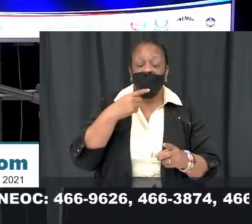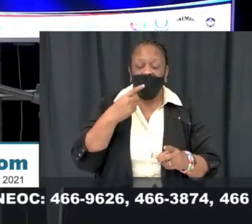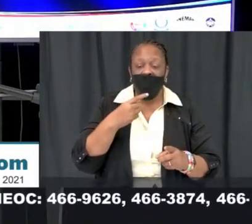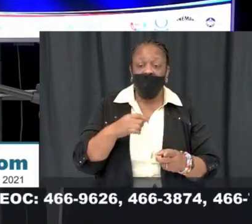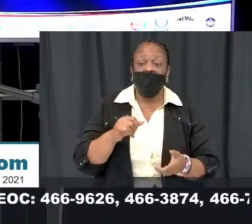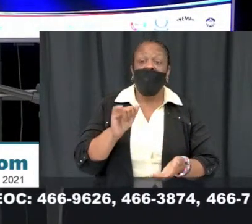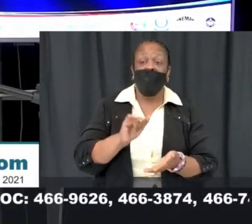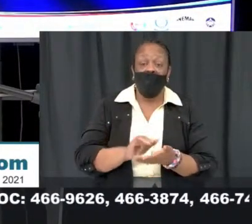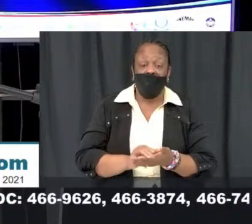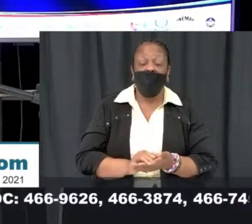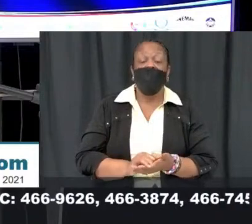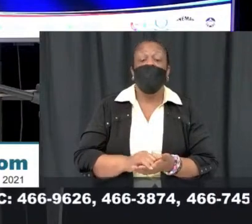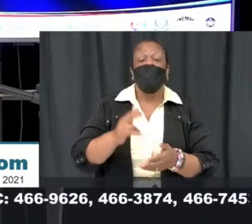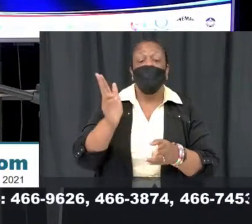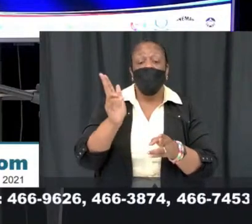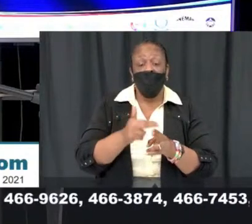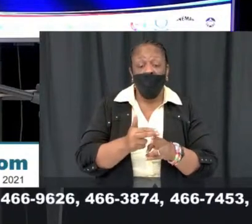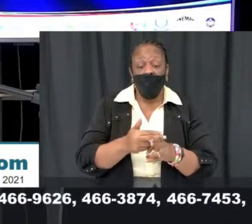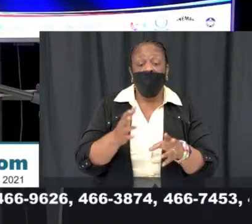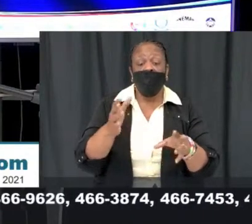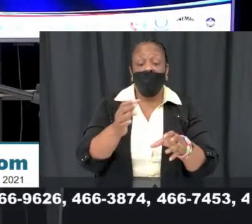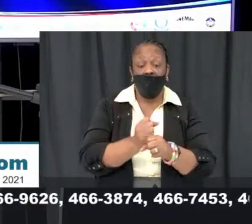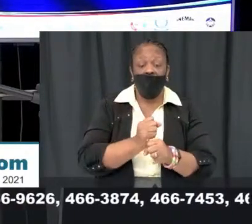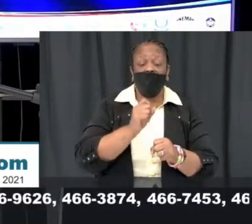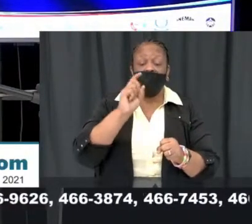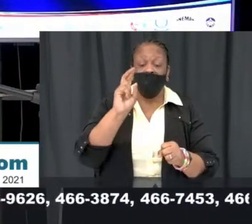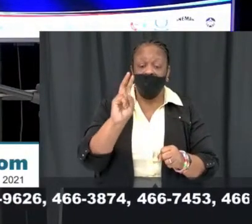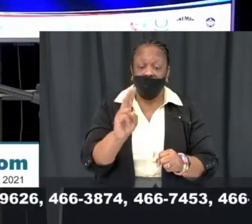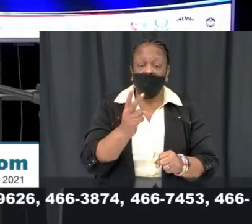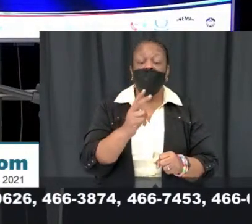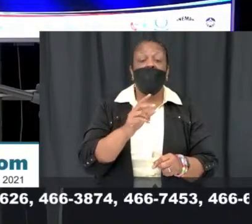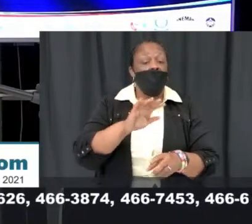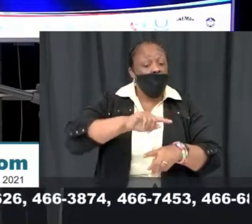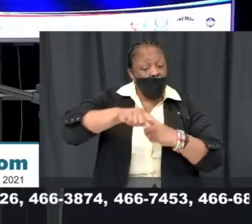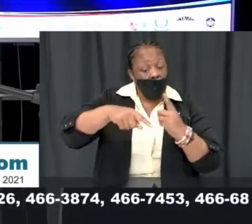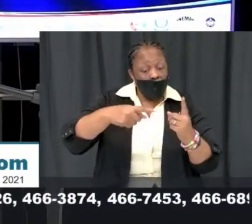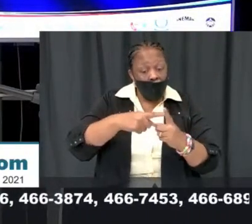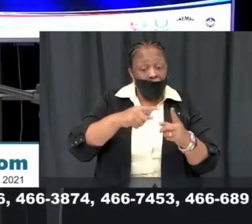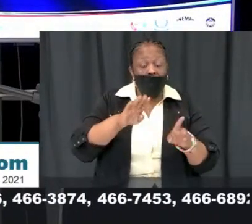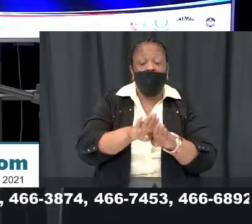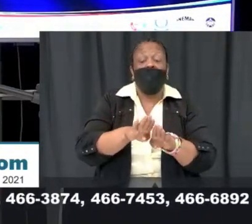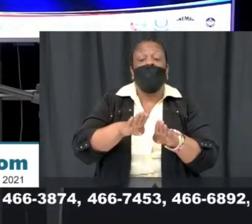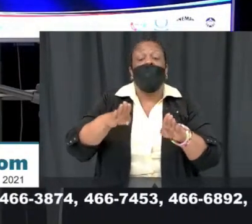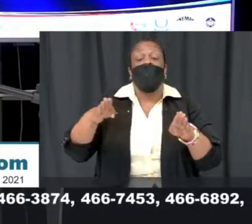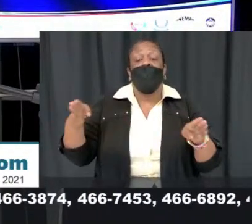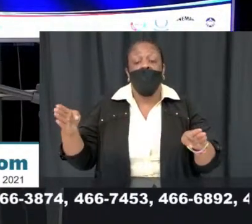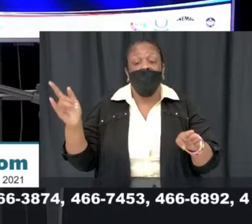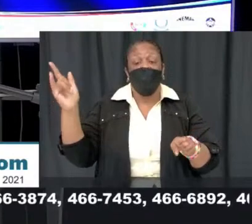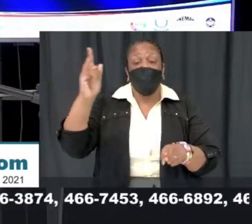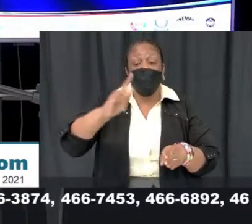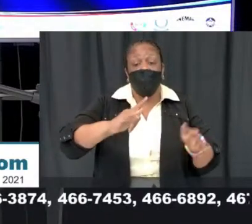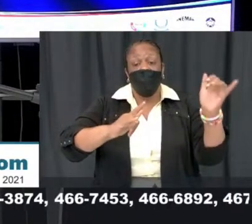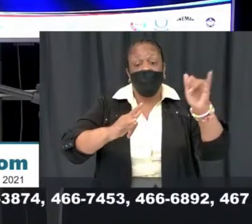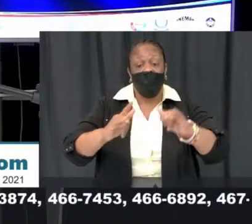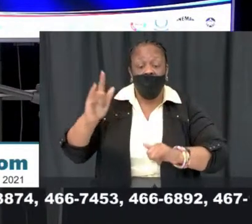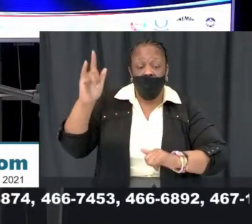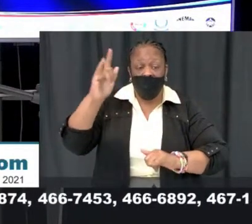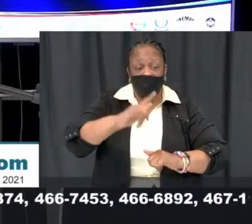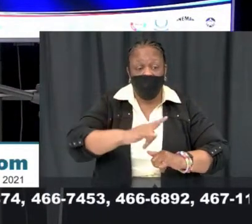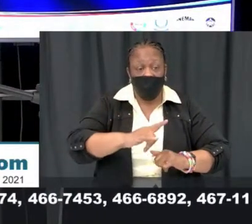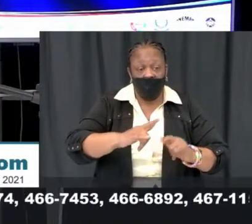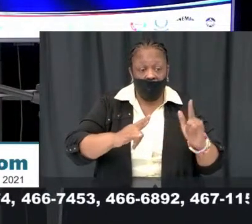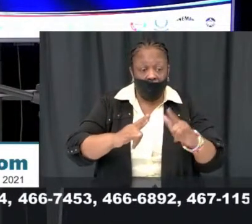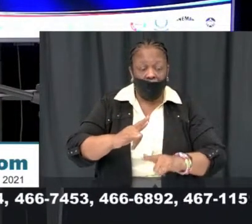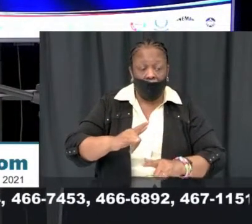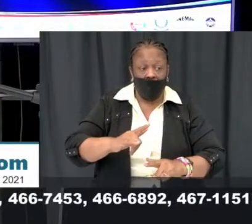then Minister of Health would have been saying it. Once our borders open, it means that we are opening up ourselves